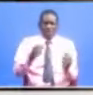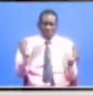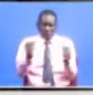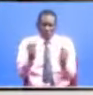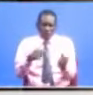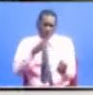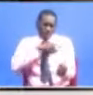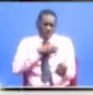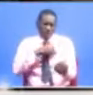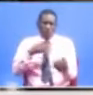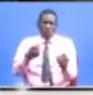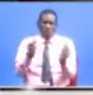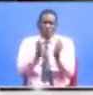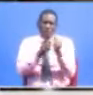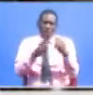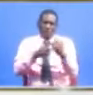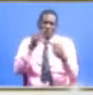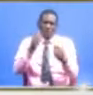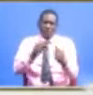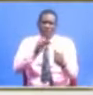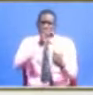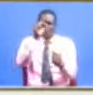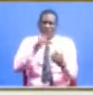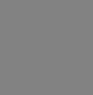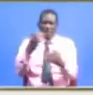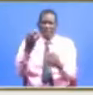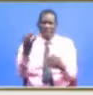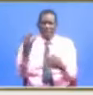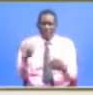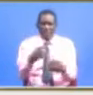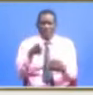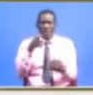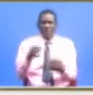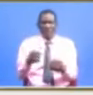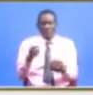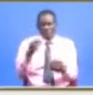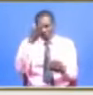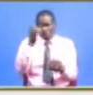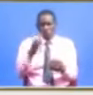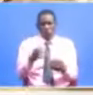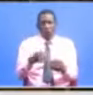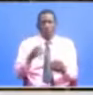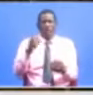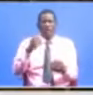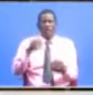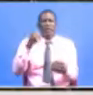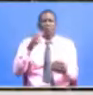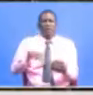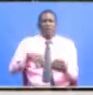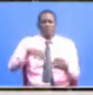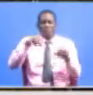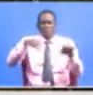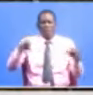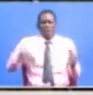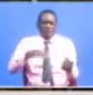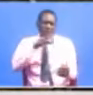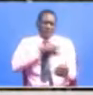to 16% for the next 3 months, and that is on account of the prevailing high market interest rates.